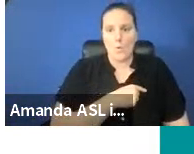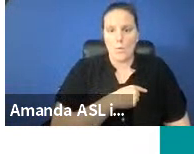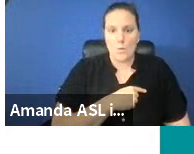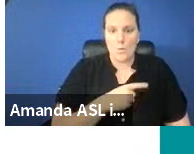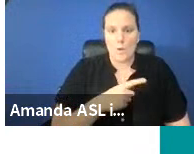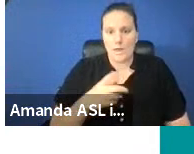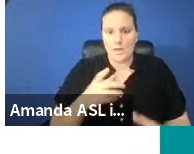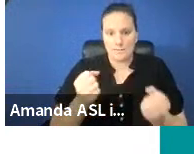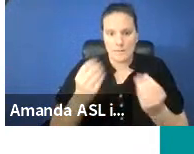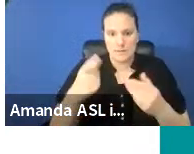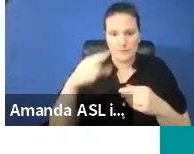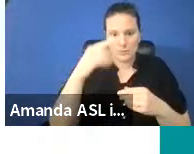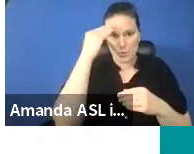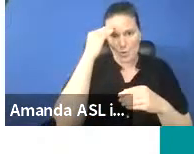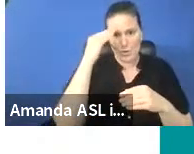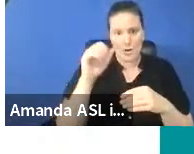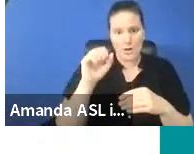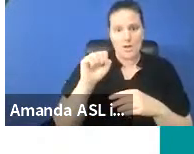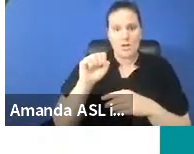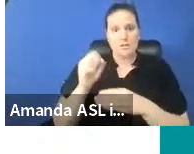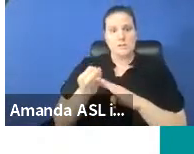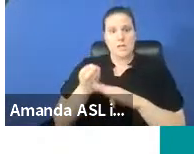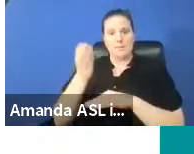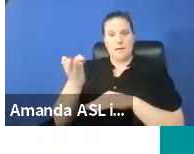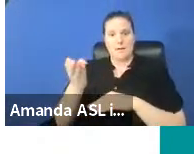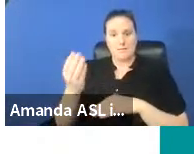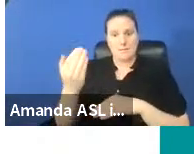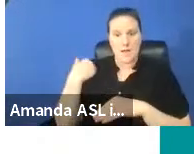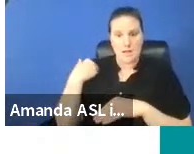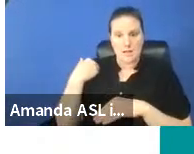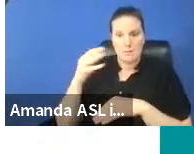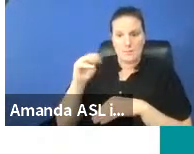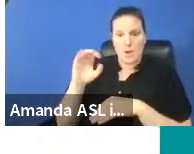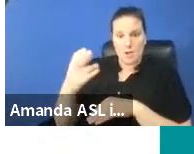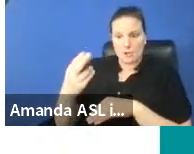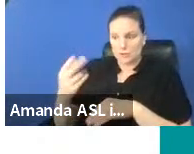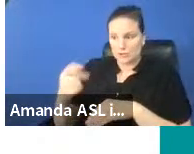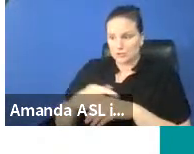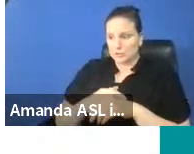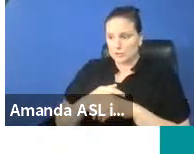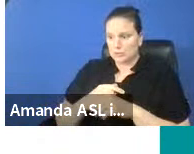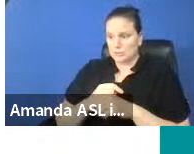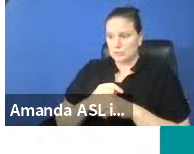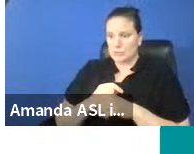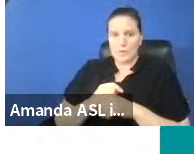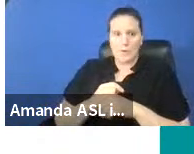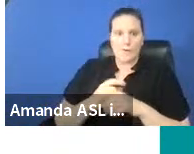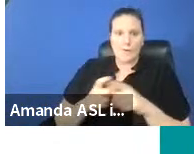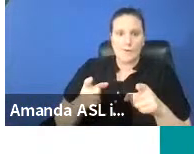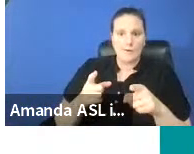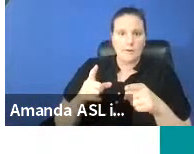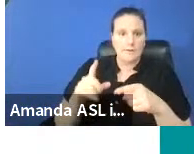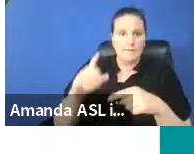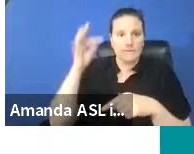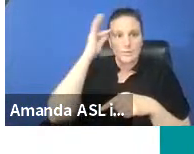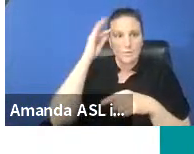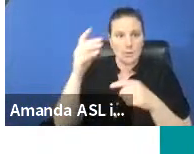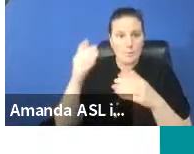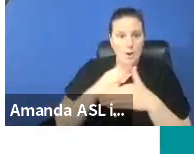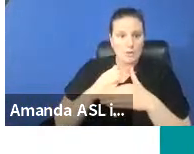as many of you know, we submitted back in March to our federal